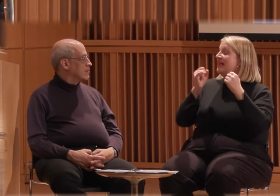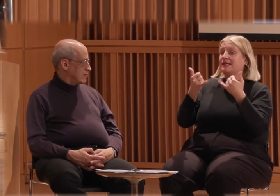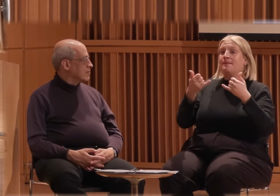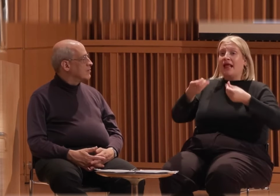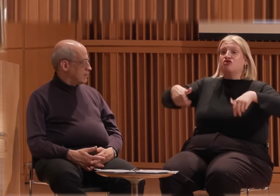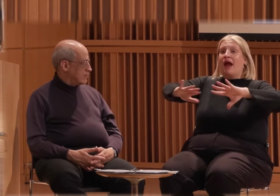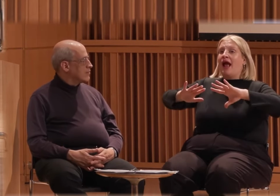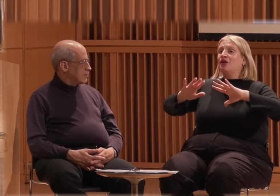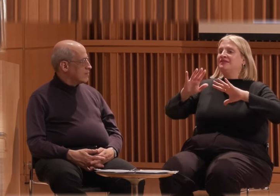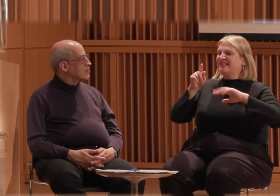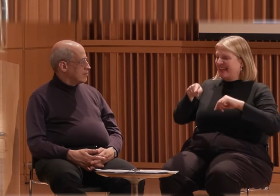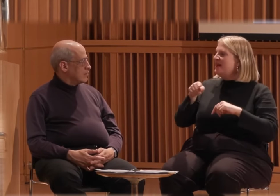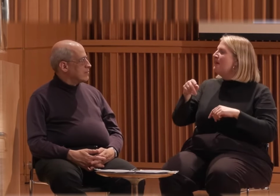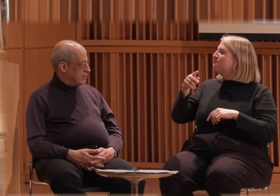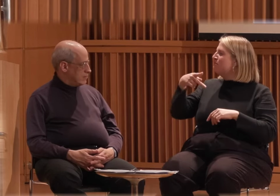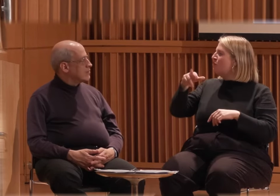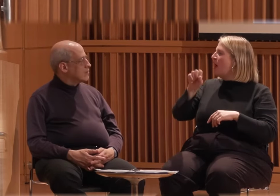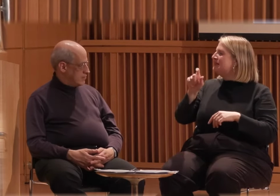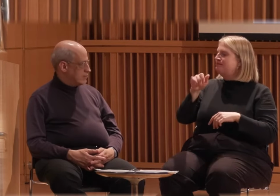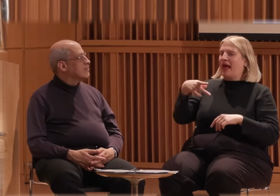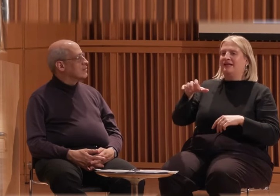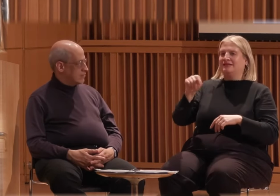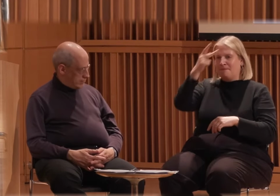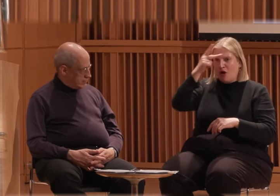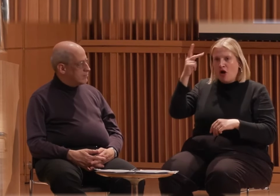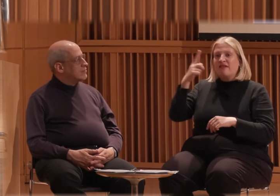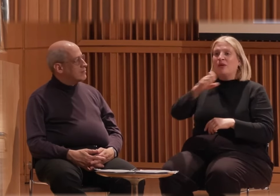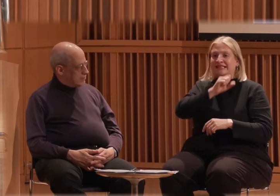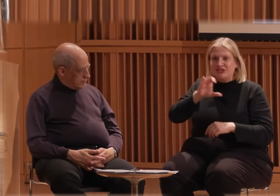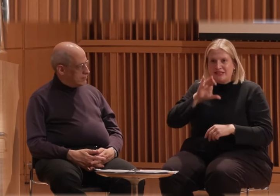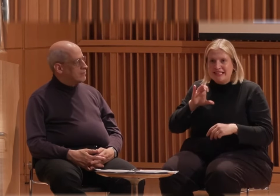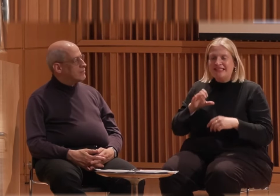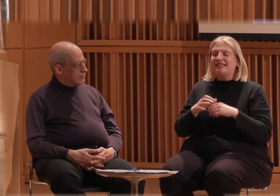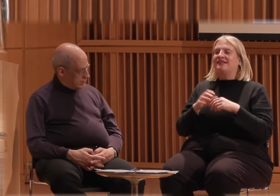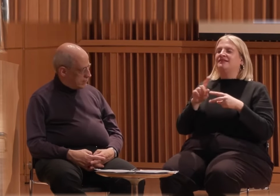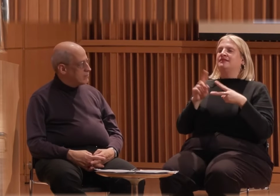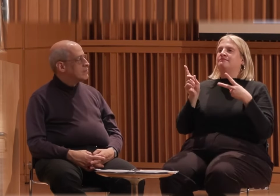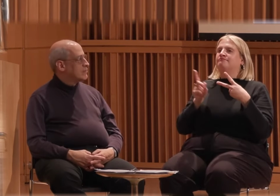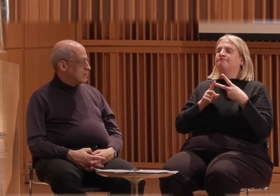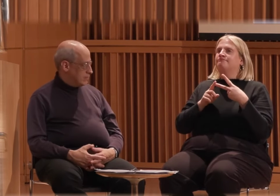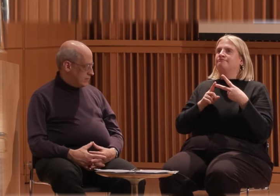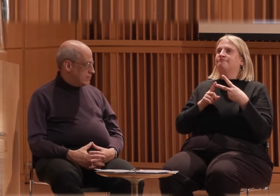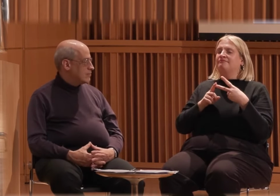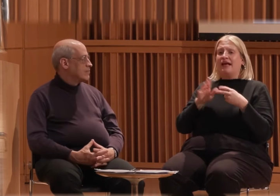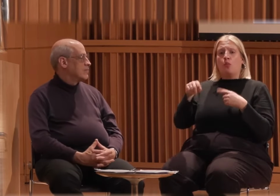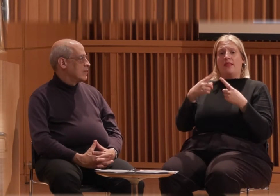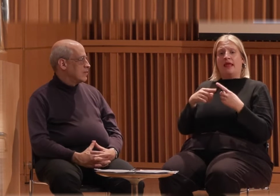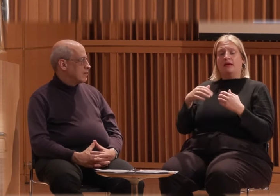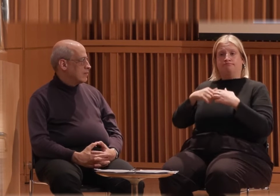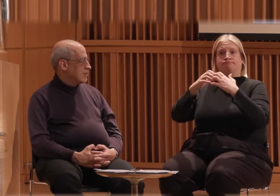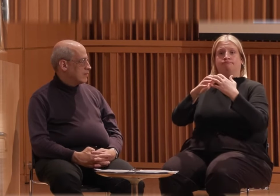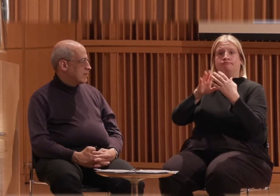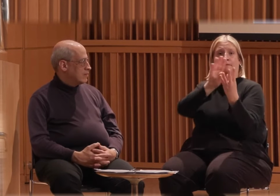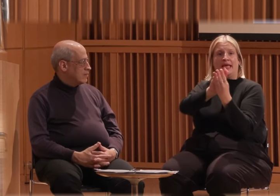Park for senior citizens, and they also, in their little meetings with their